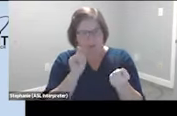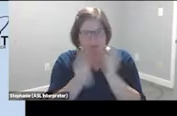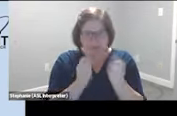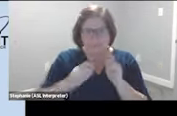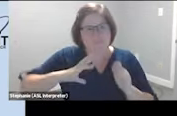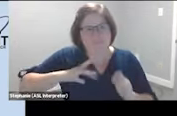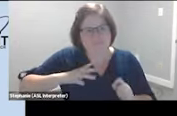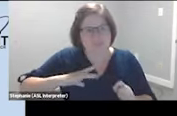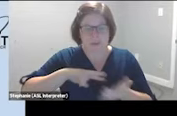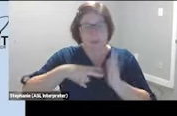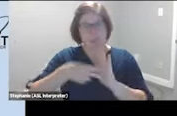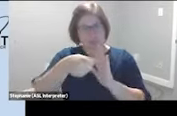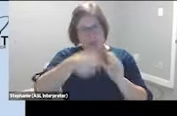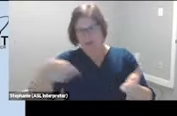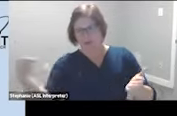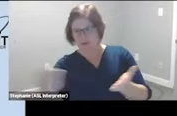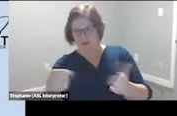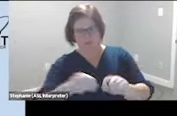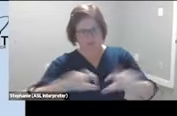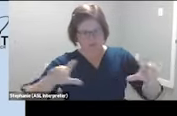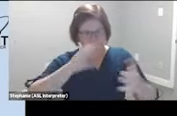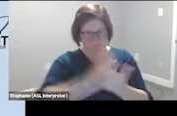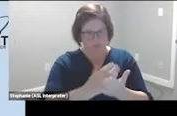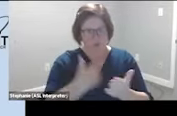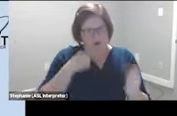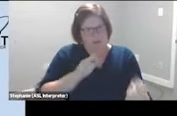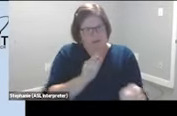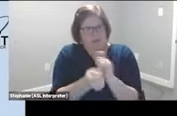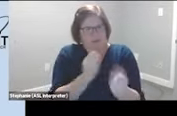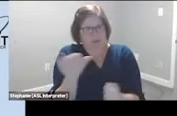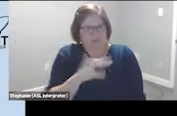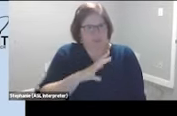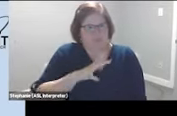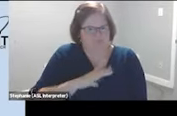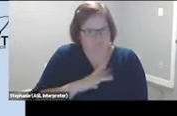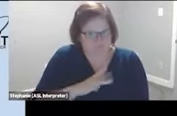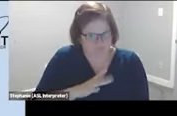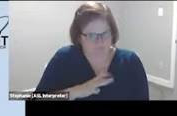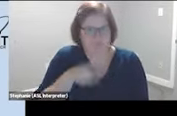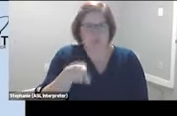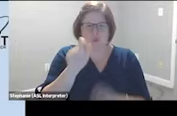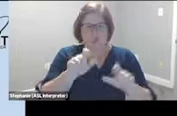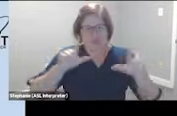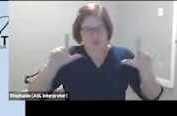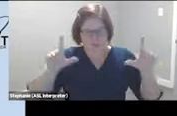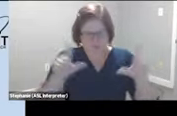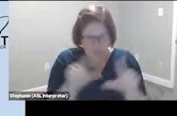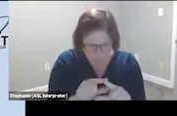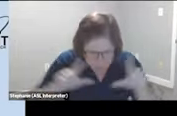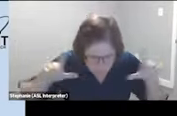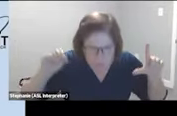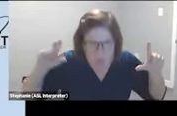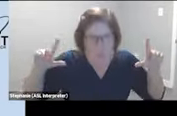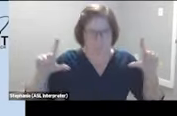that already exist, and you can zoom and pan within them. So for connecting to other devices, which is